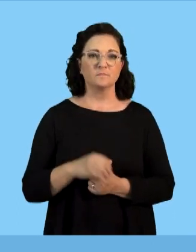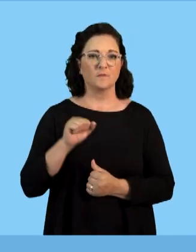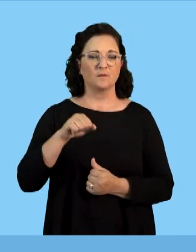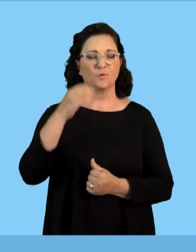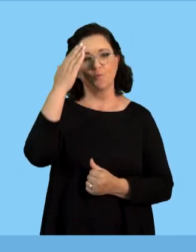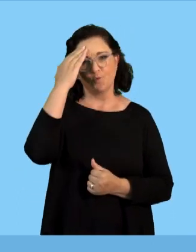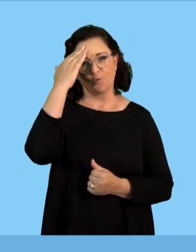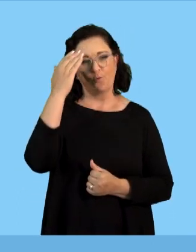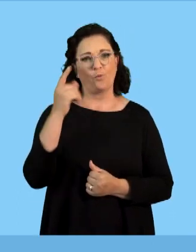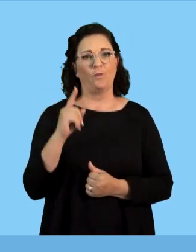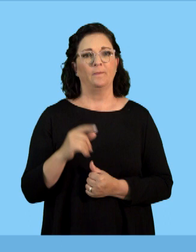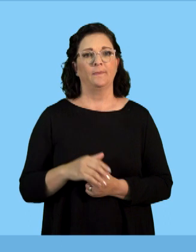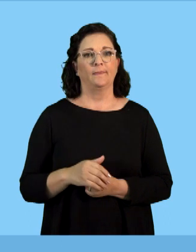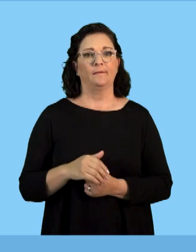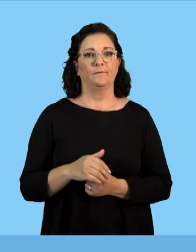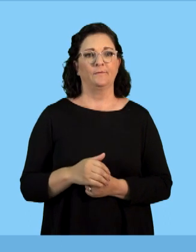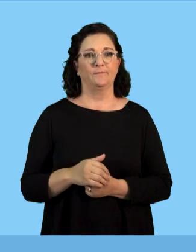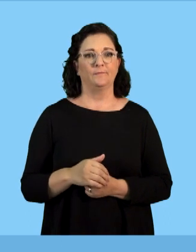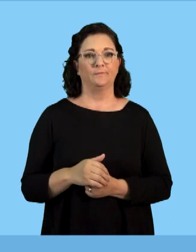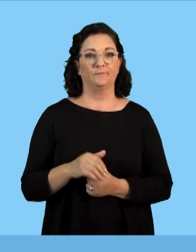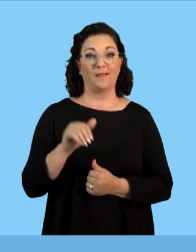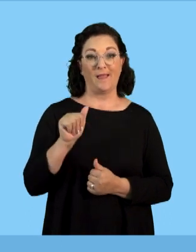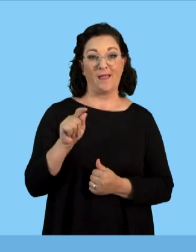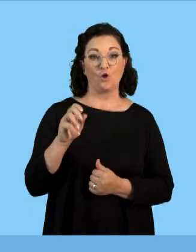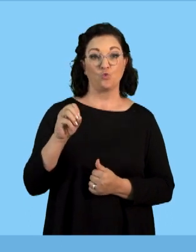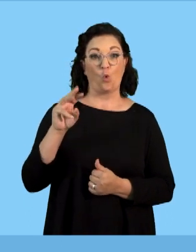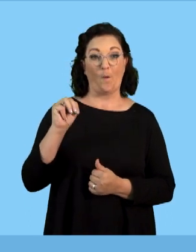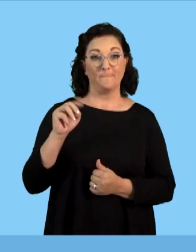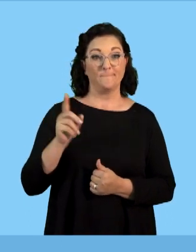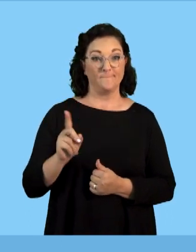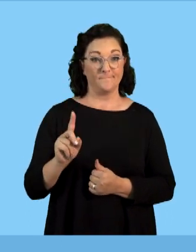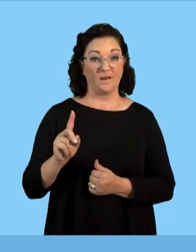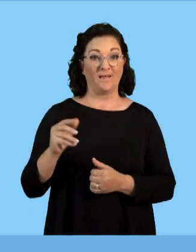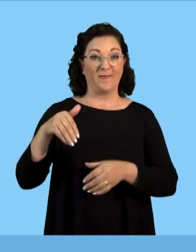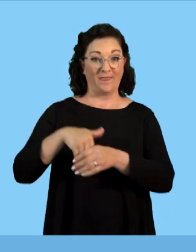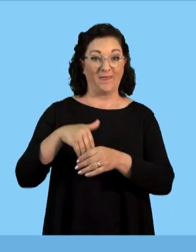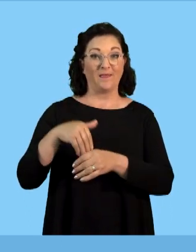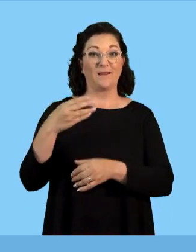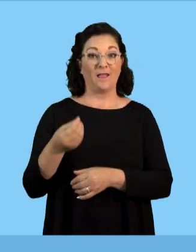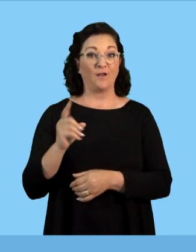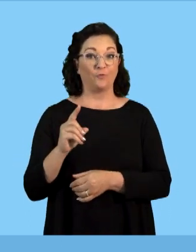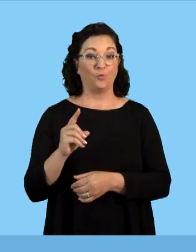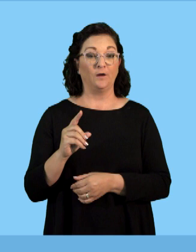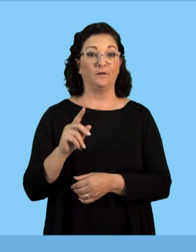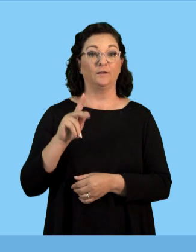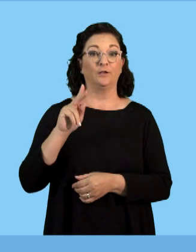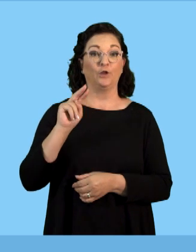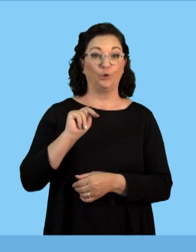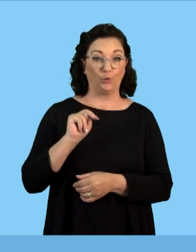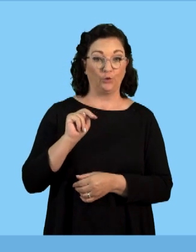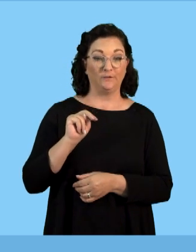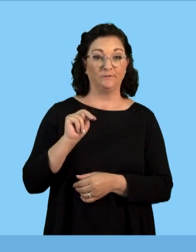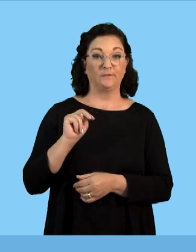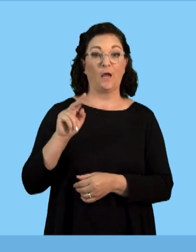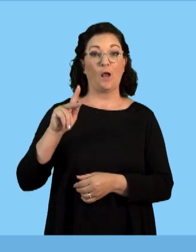that we find them in an atom. And in an atom, we have a nucleus, and in the nucleus, you find the protons, which